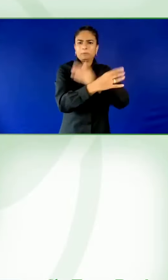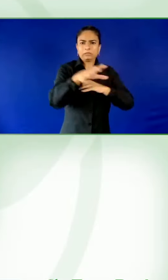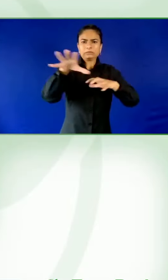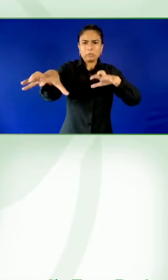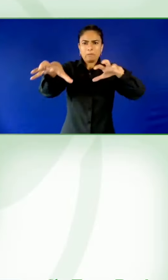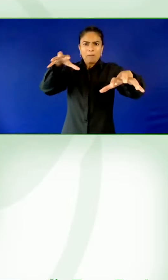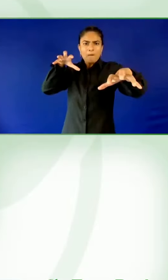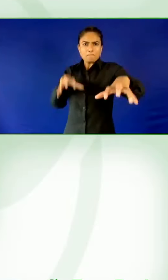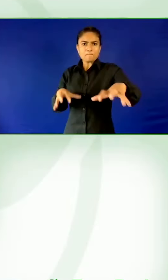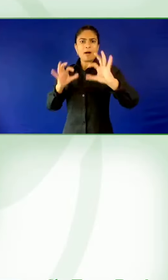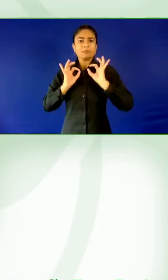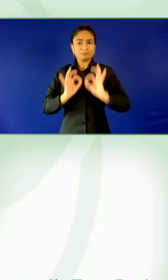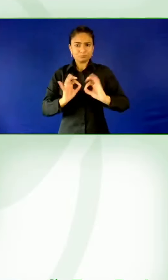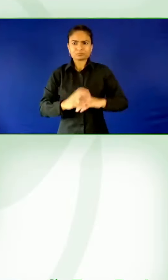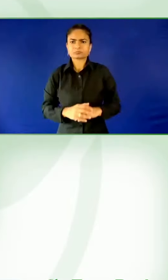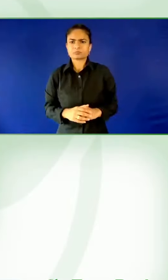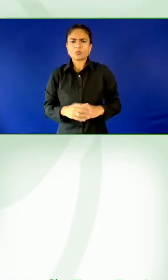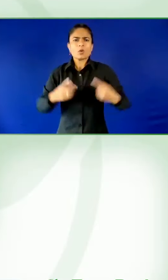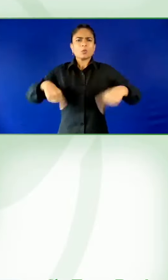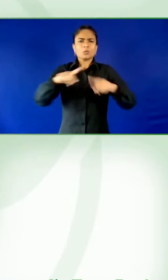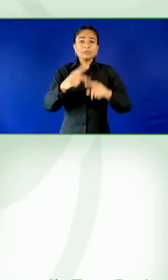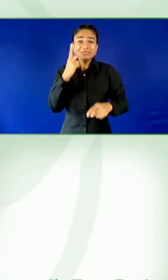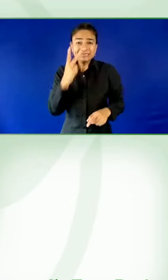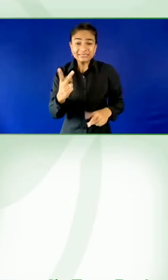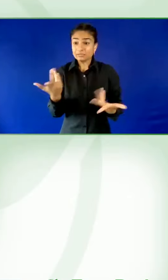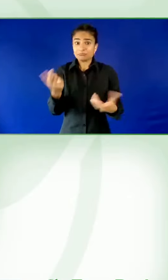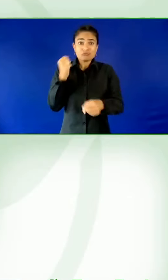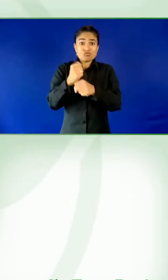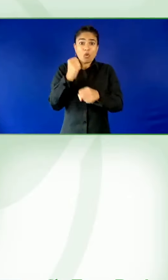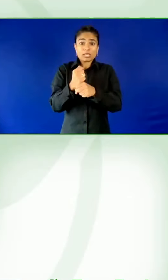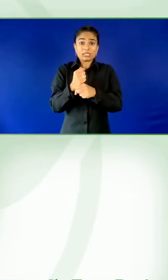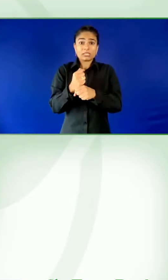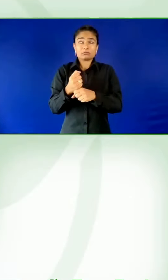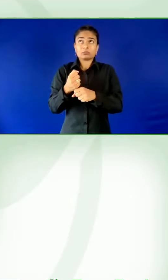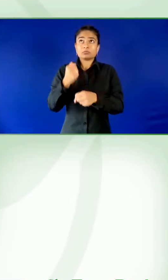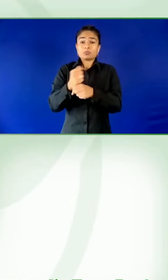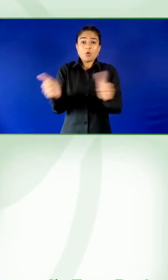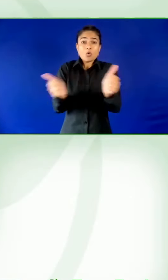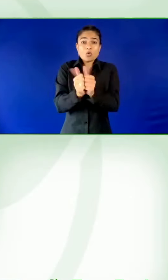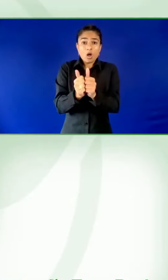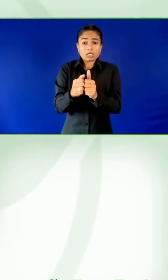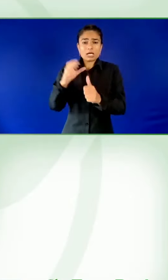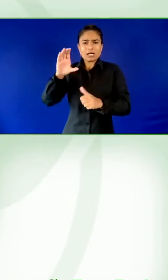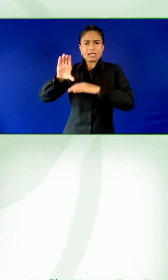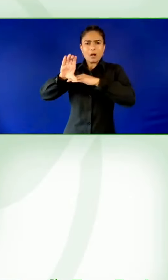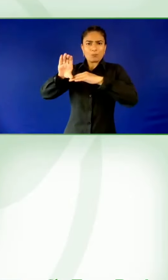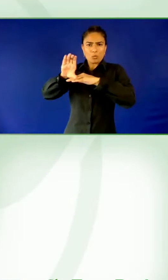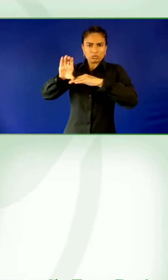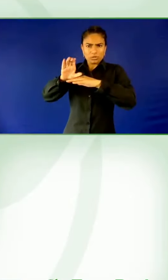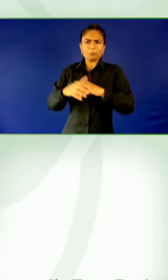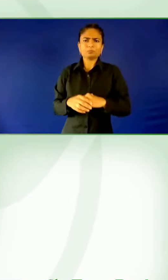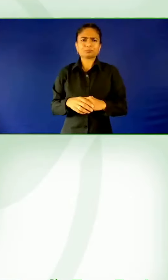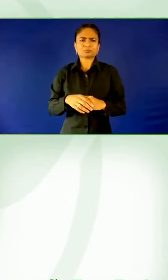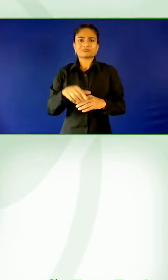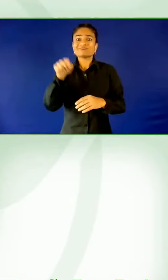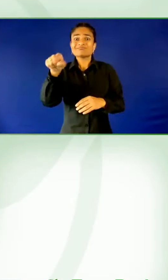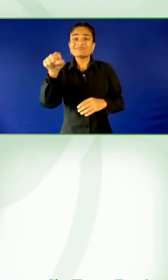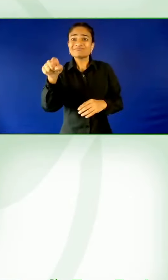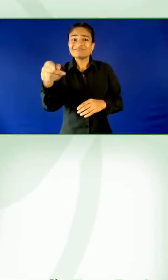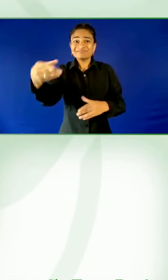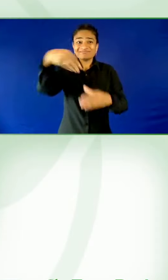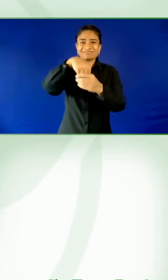employment. And together with the players in those countries and the users, we co-created new